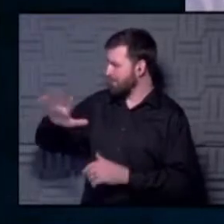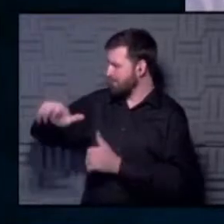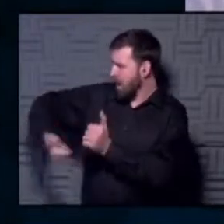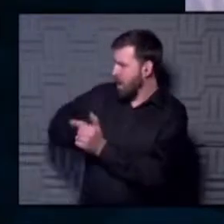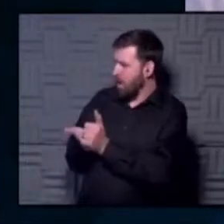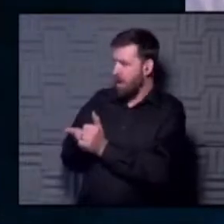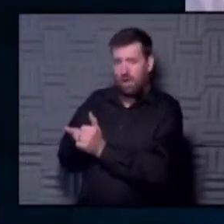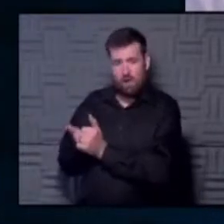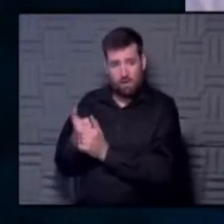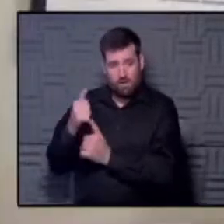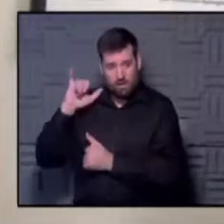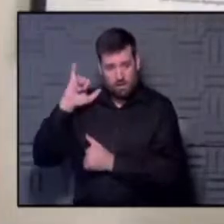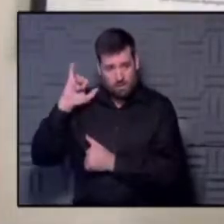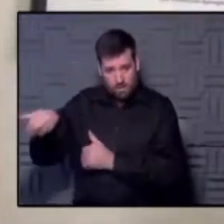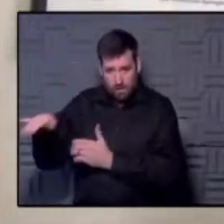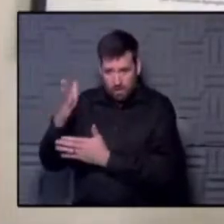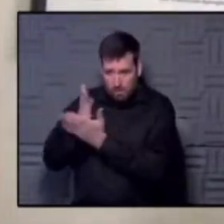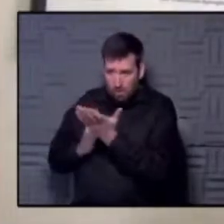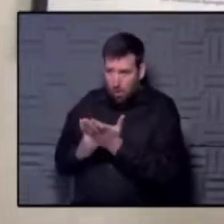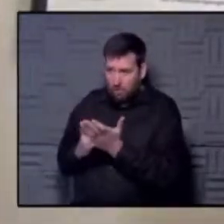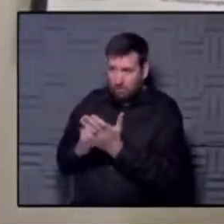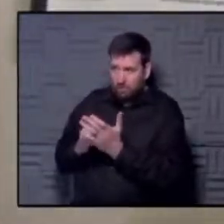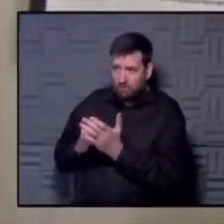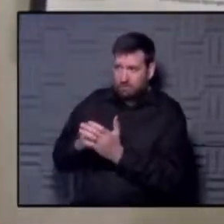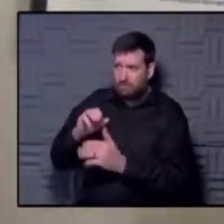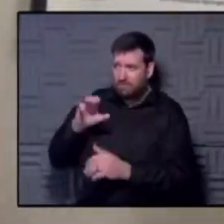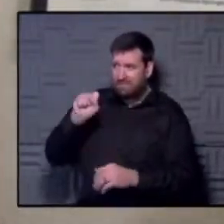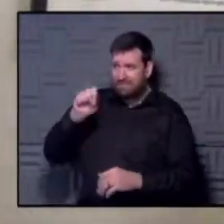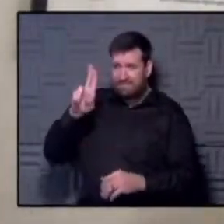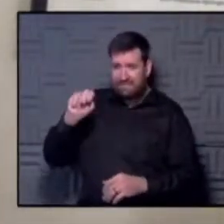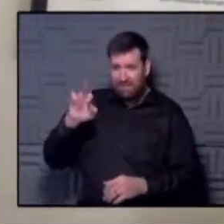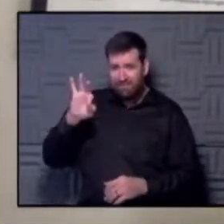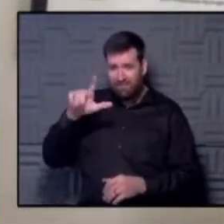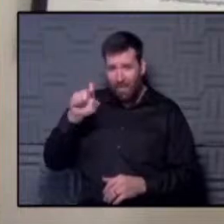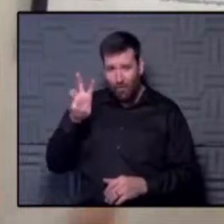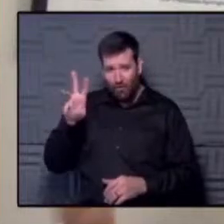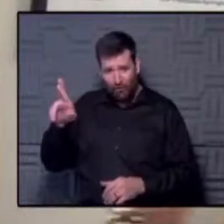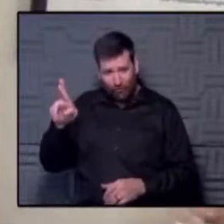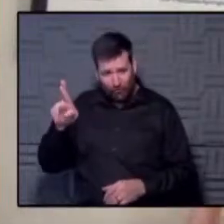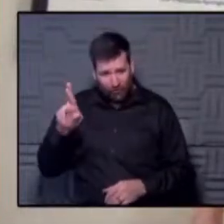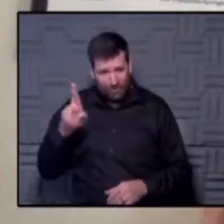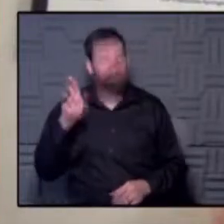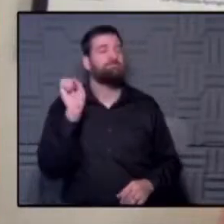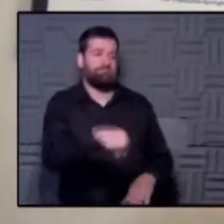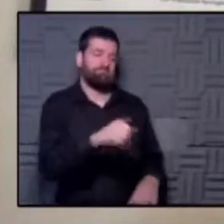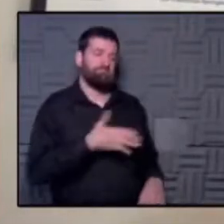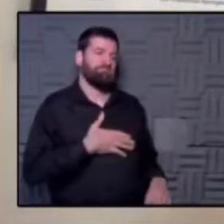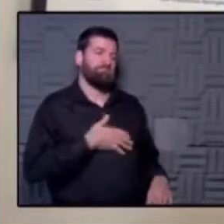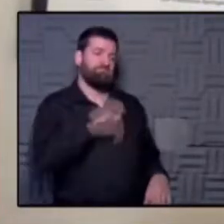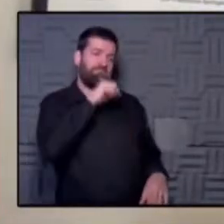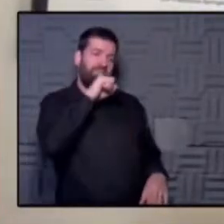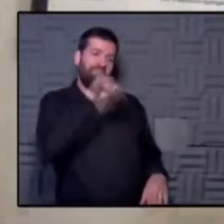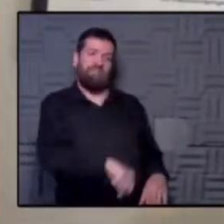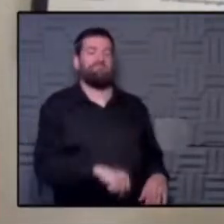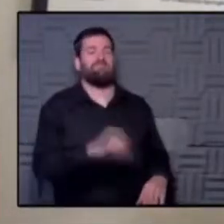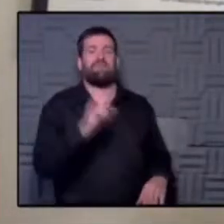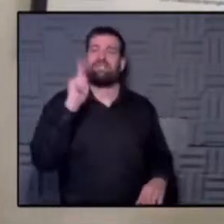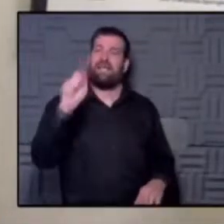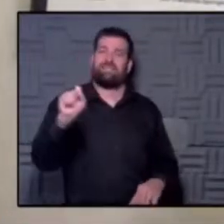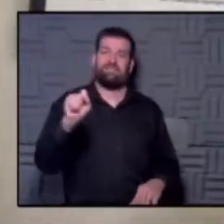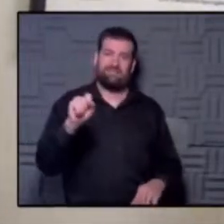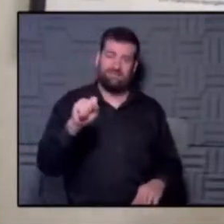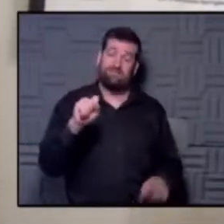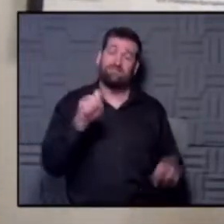as is that the part of a sunflower that's back there? What's that thing going on? Yes, that's my love for Kansas, as